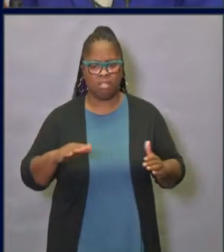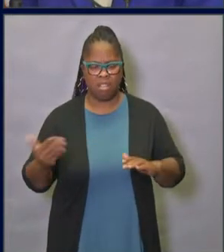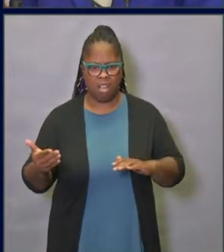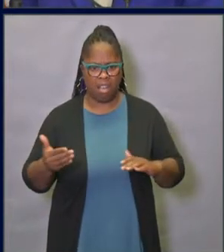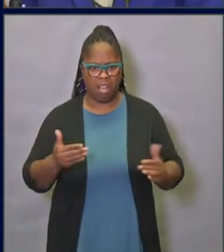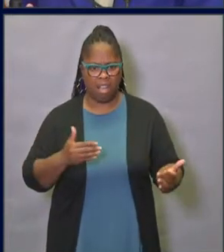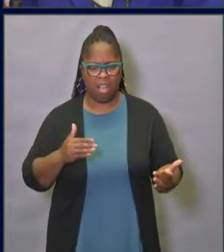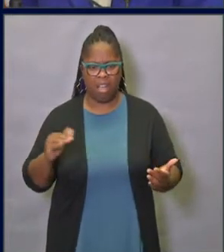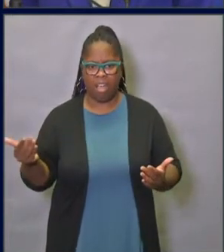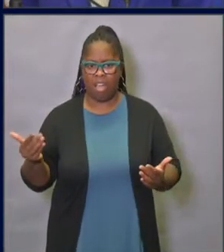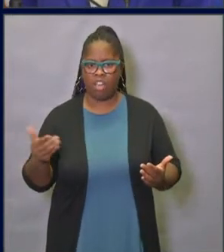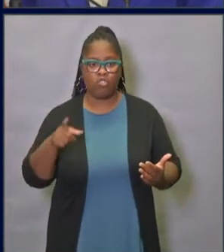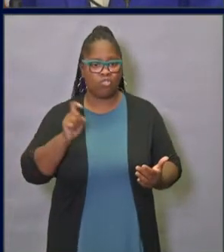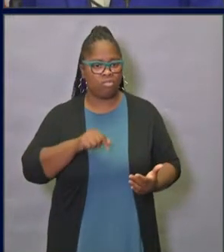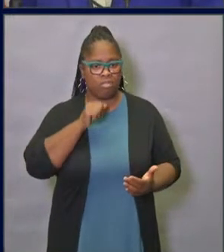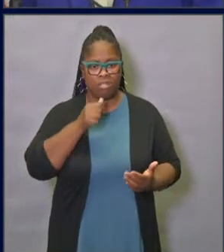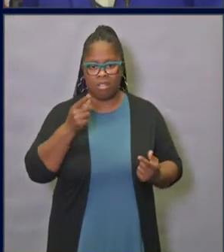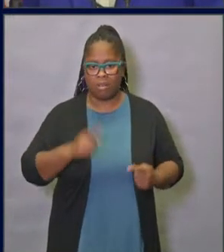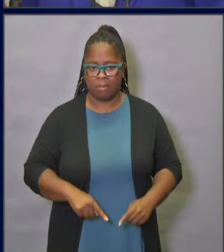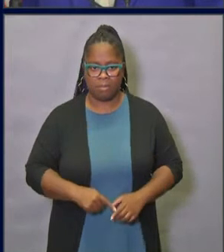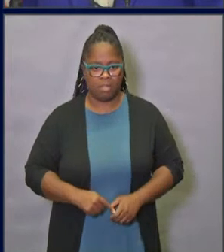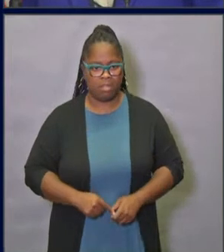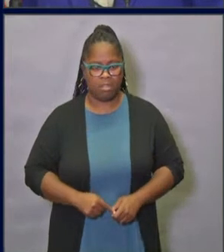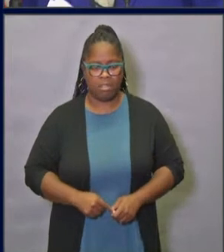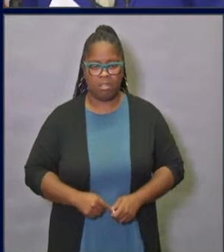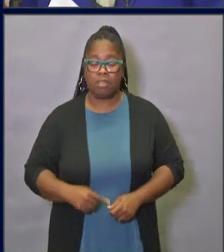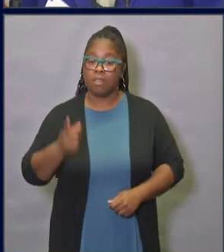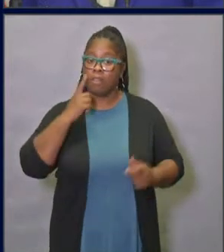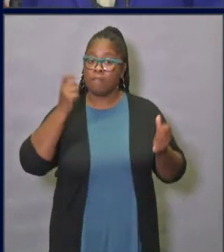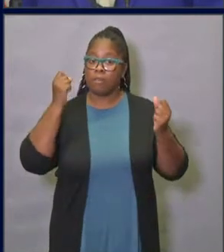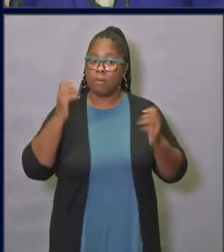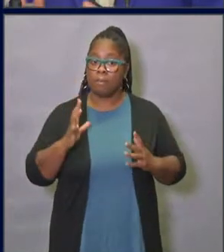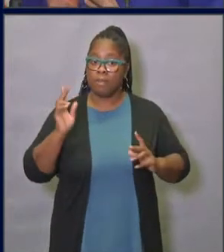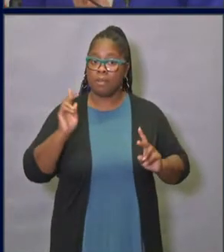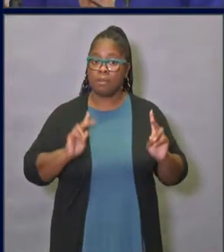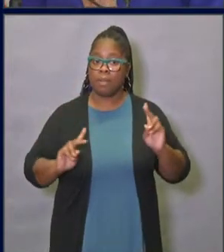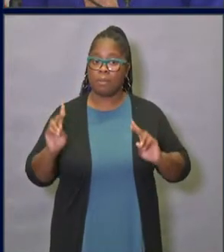occurred. For so many people,